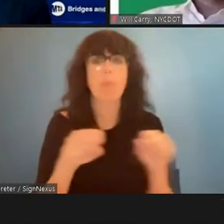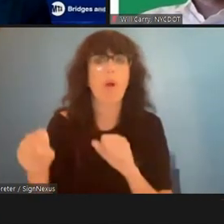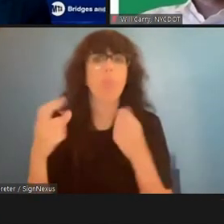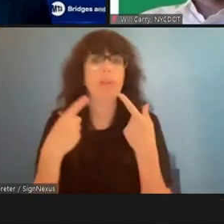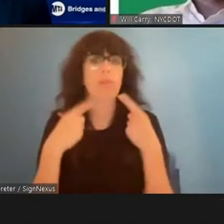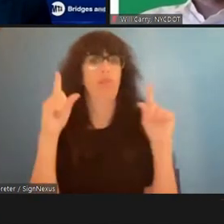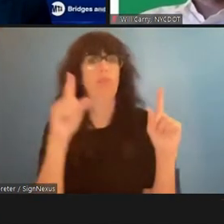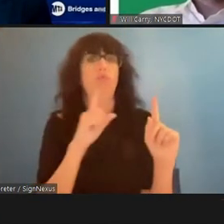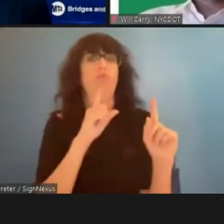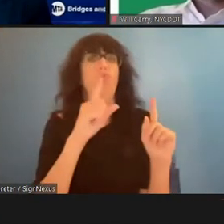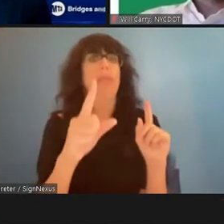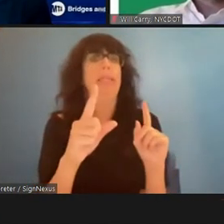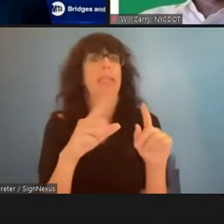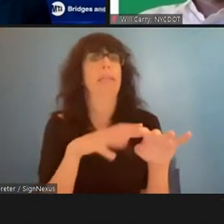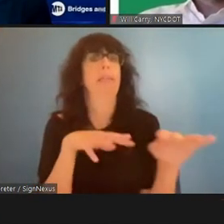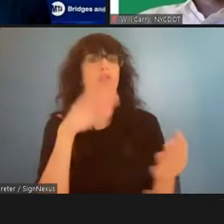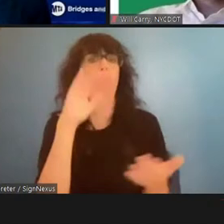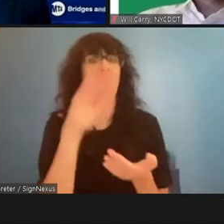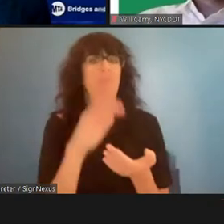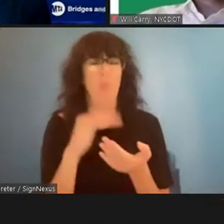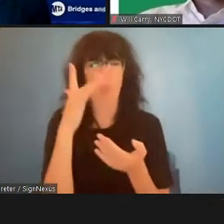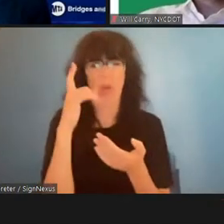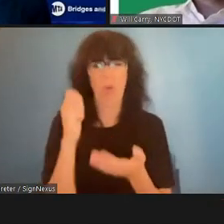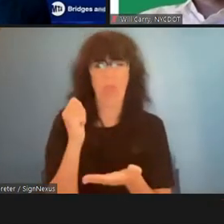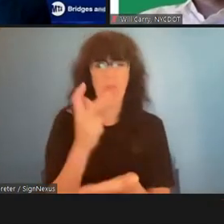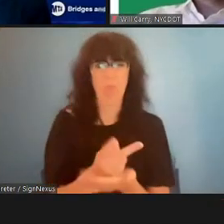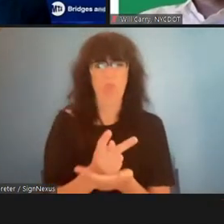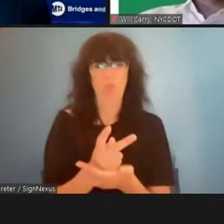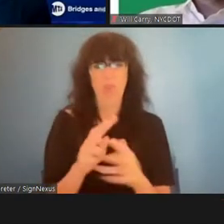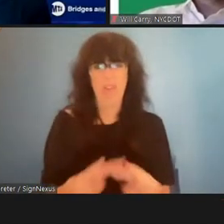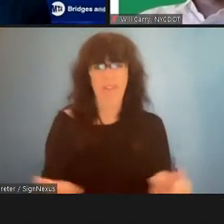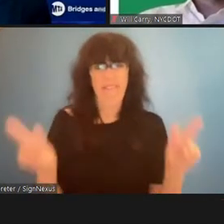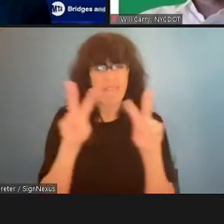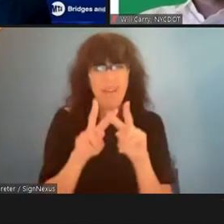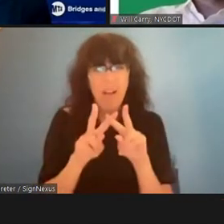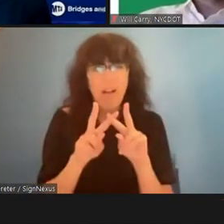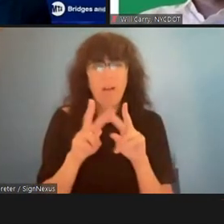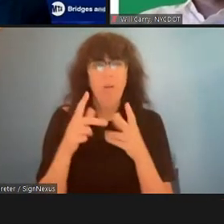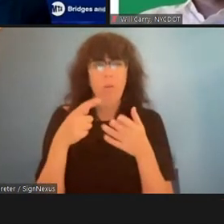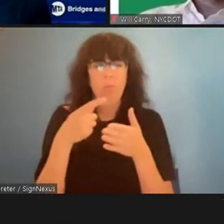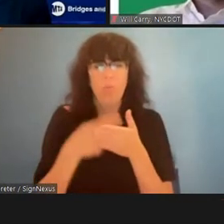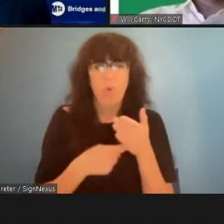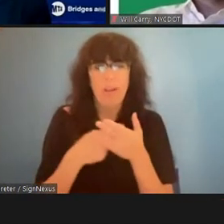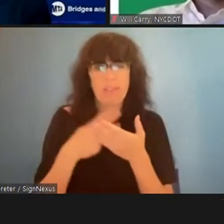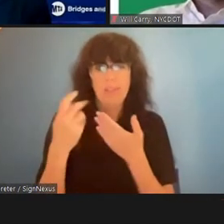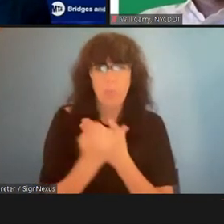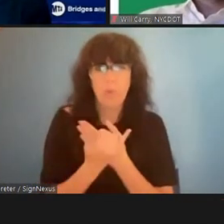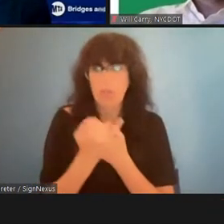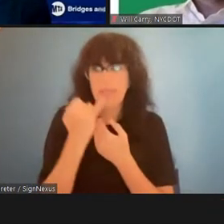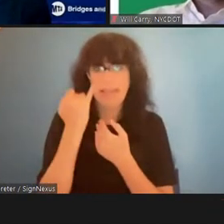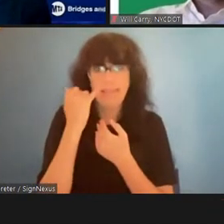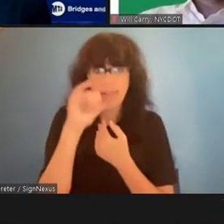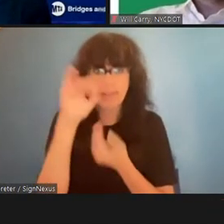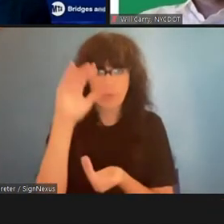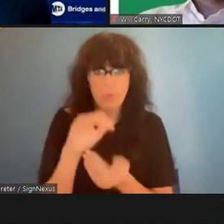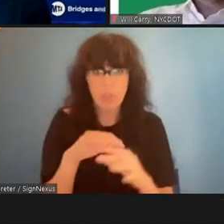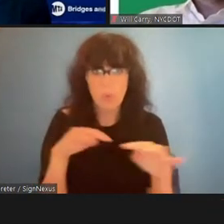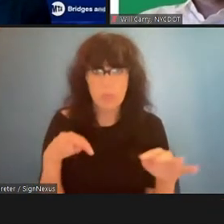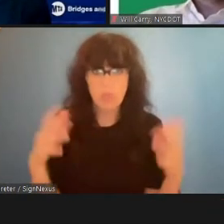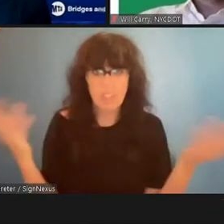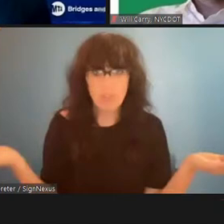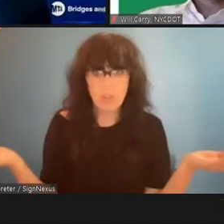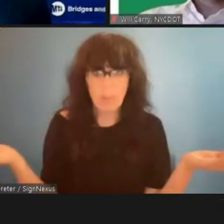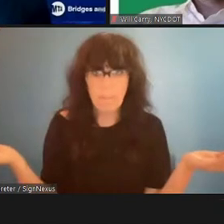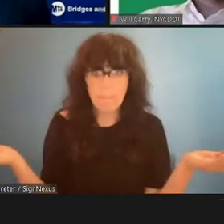congestion relief why would they approve a value pricing project that will fail to reduce congestion well